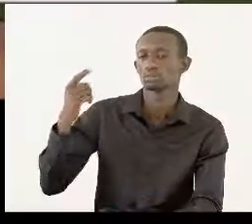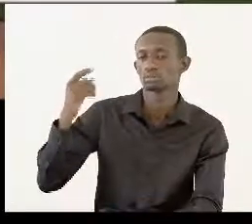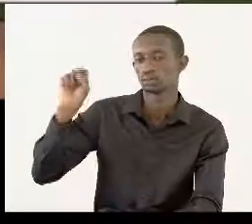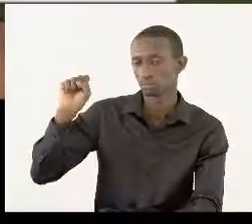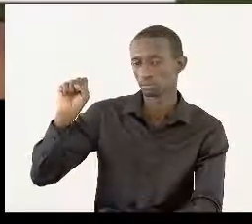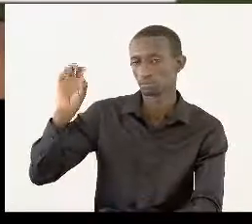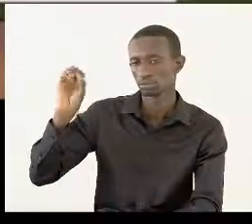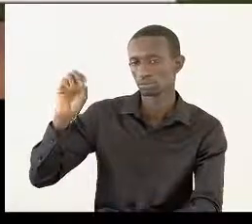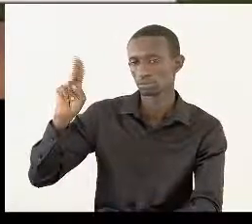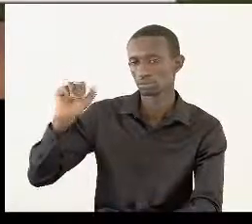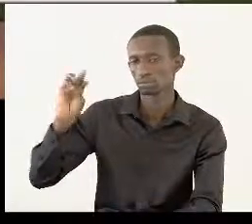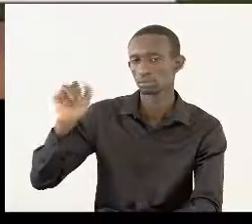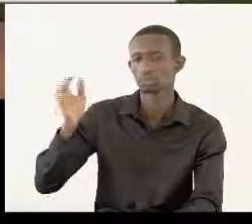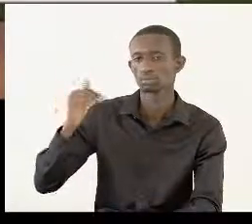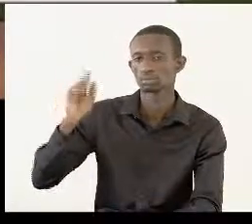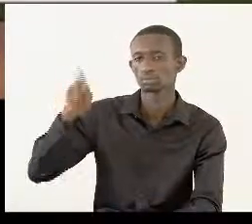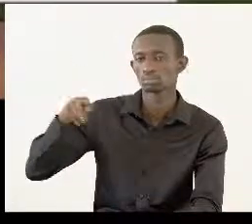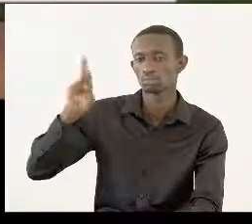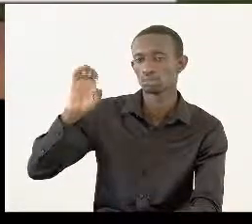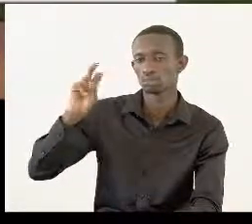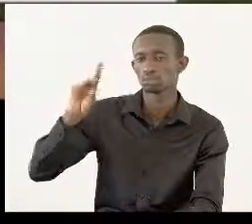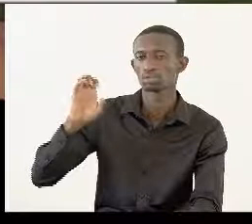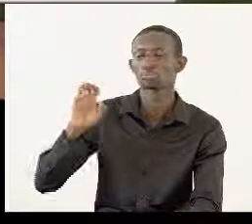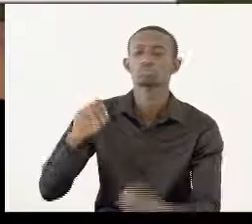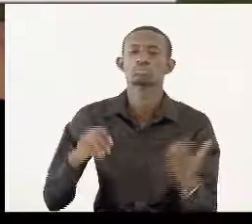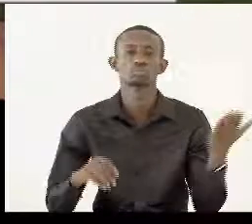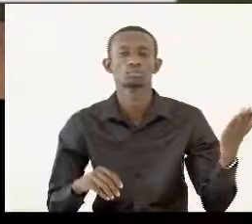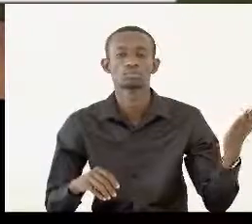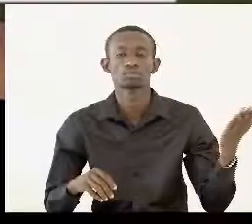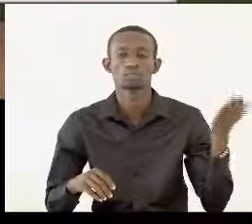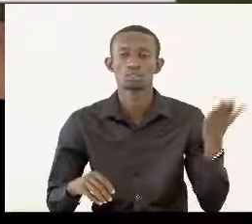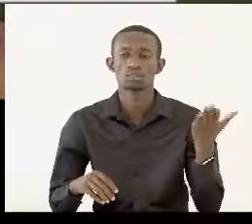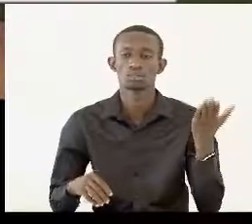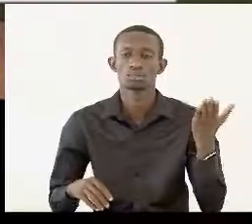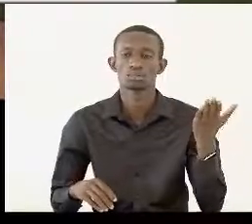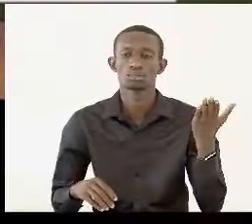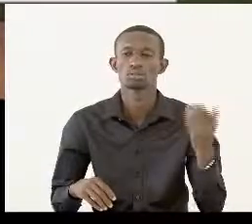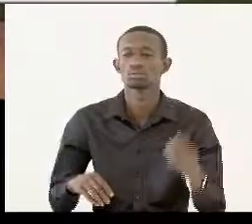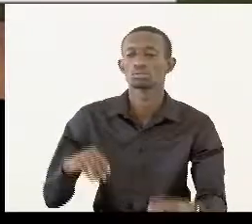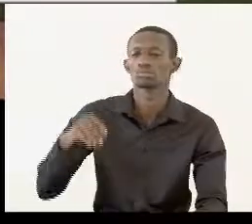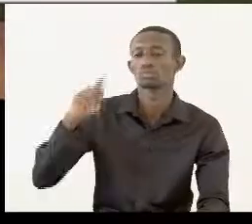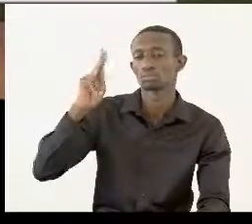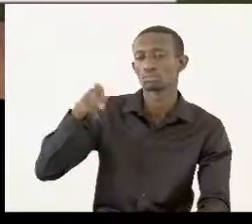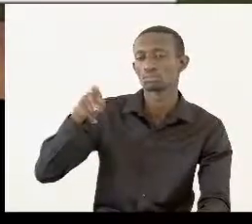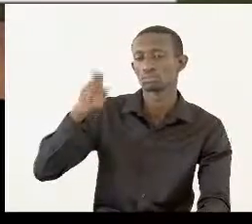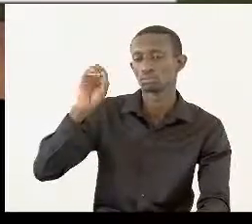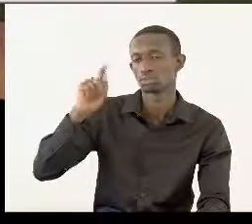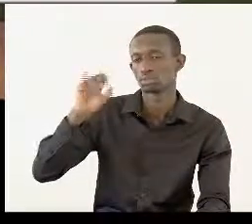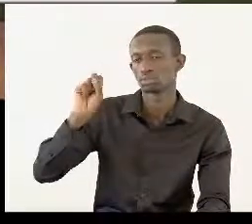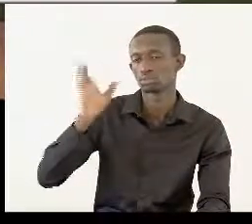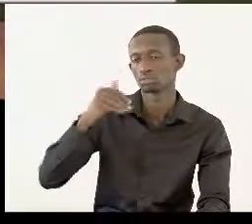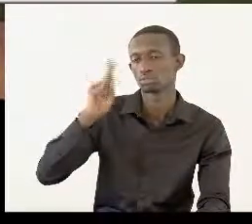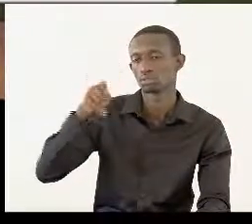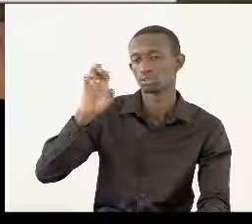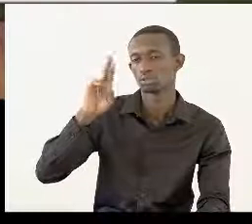white, and we have potassium superoxide, it is this one. Potassium superoxide is the principal product